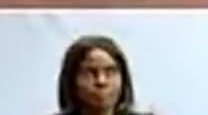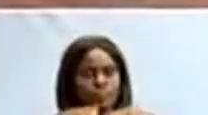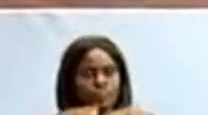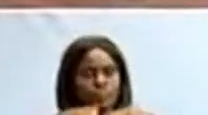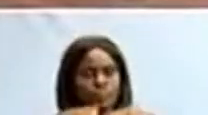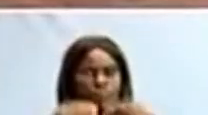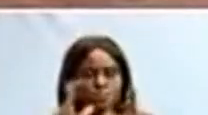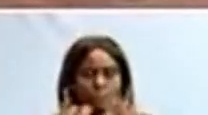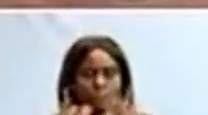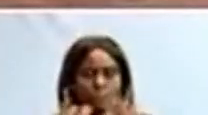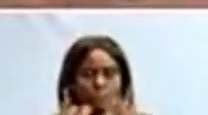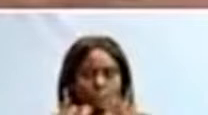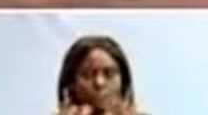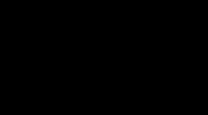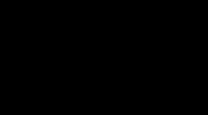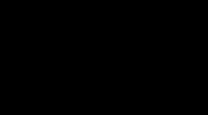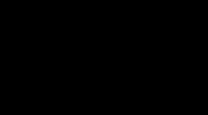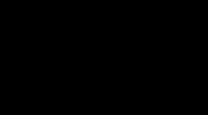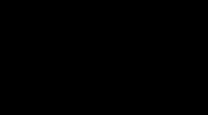remedial measure.